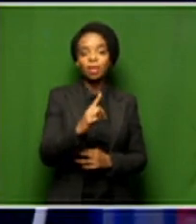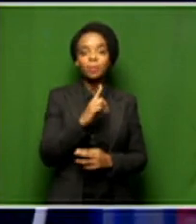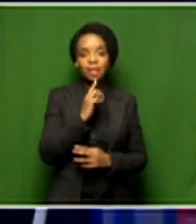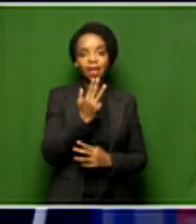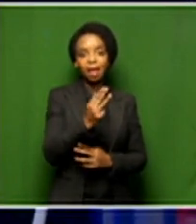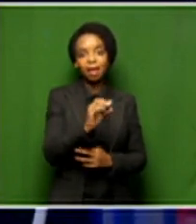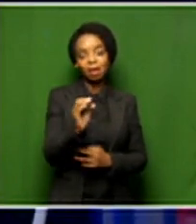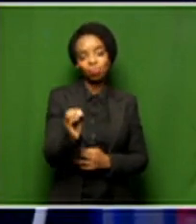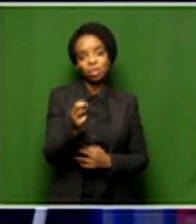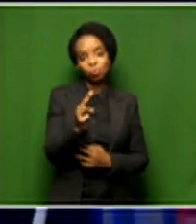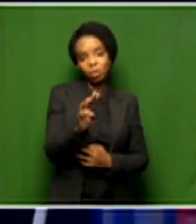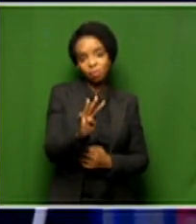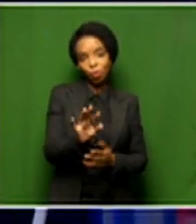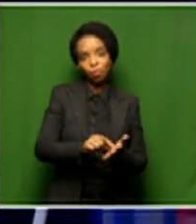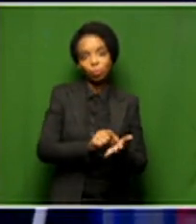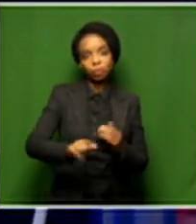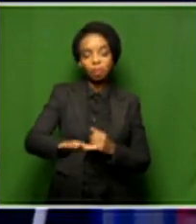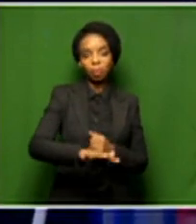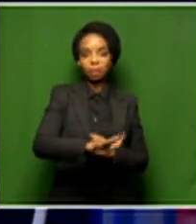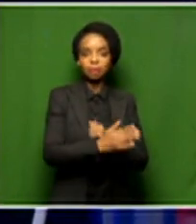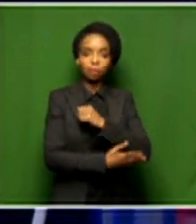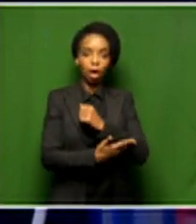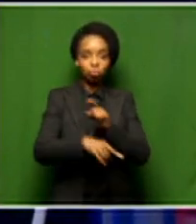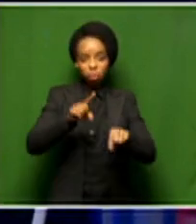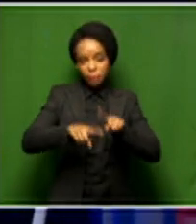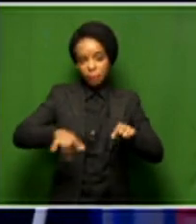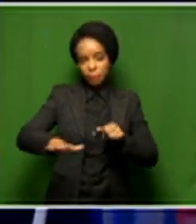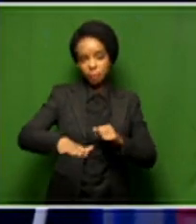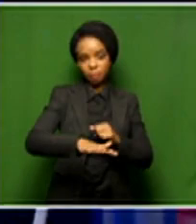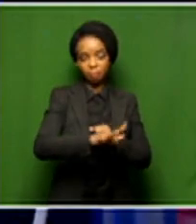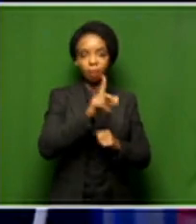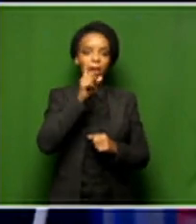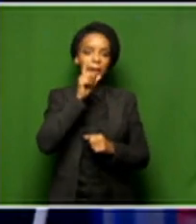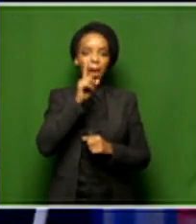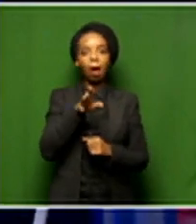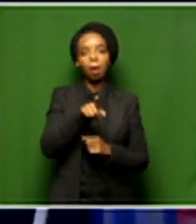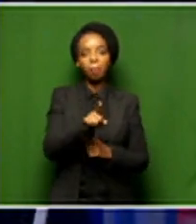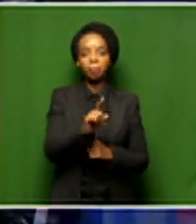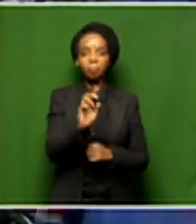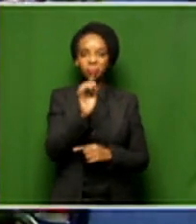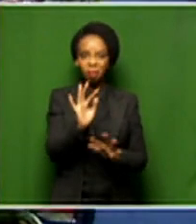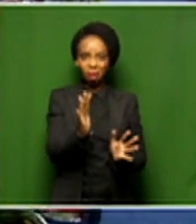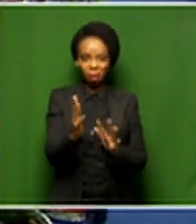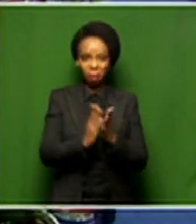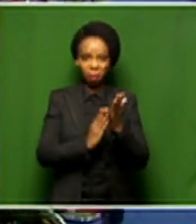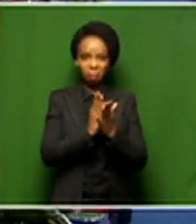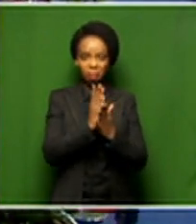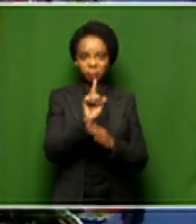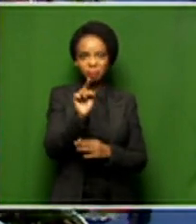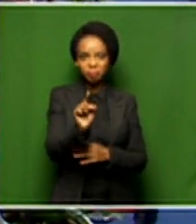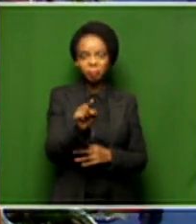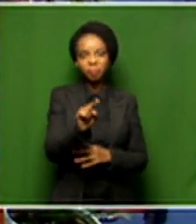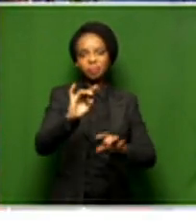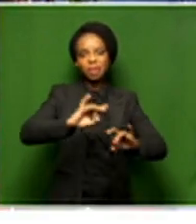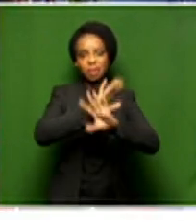22,924 voting stations around the country, and from the visual behind us, let's just turn around and have a look. You can see that map over there giving